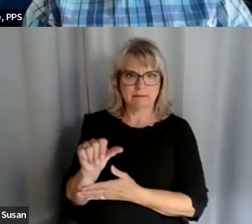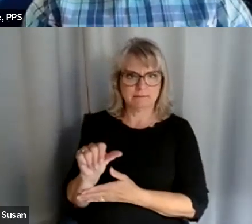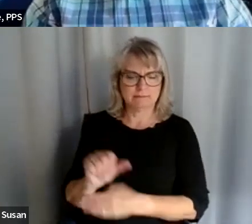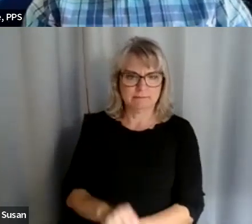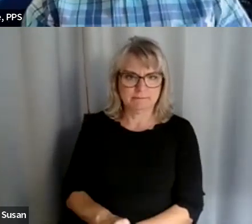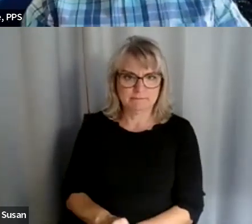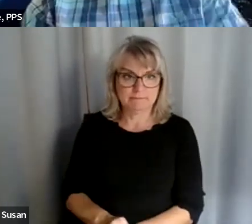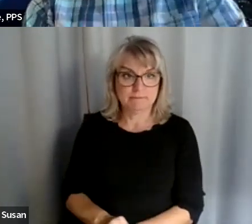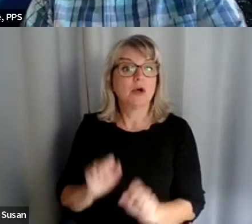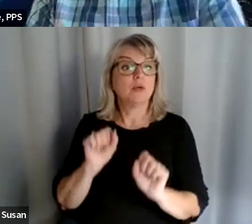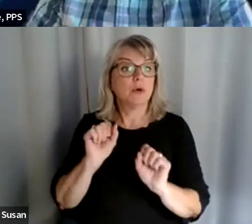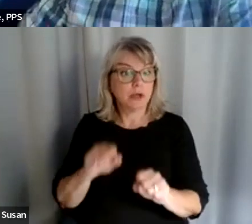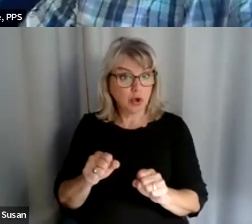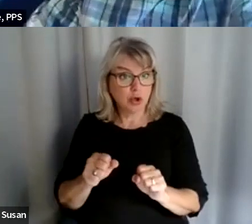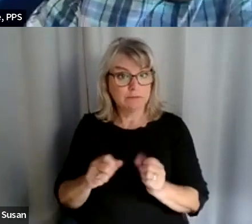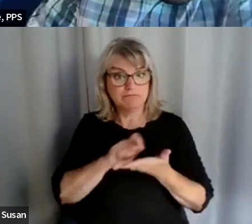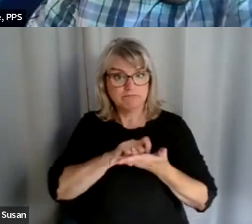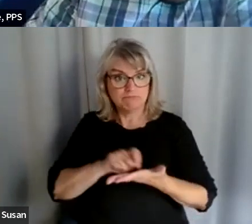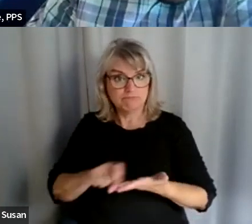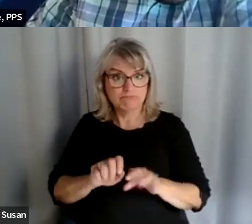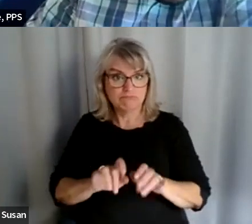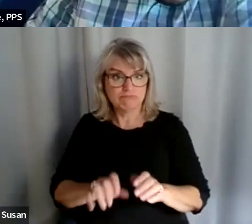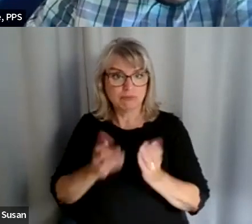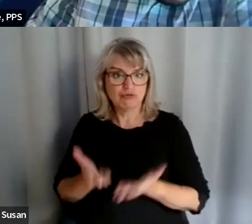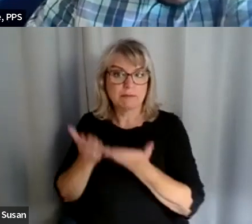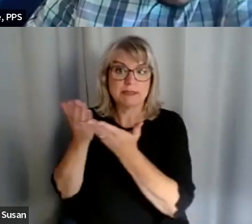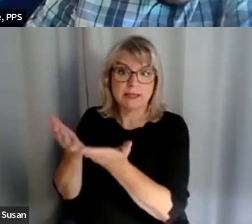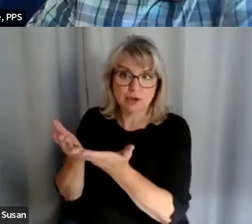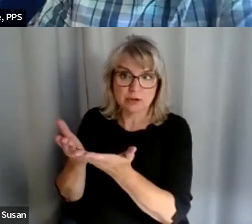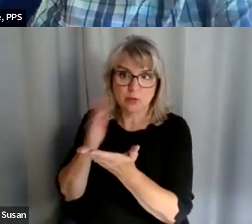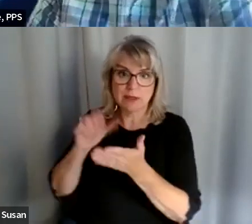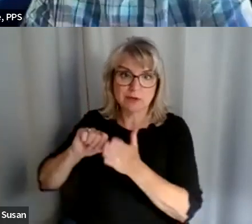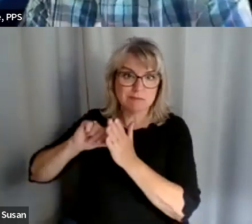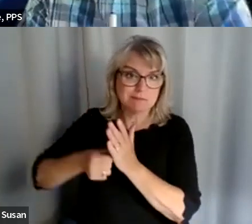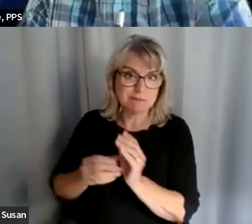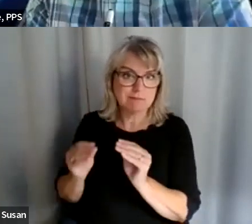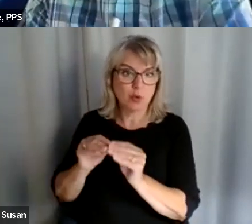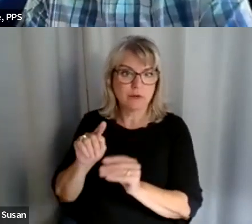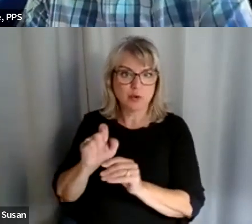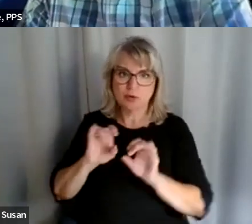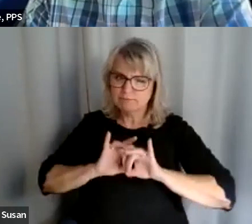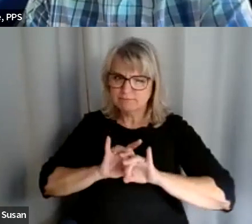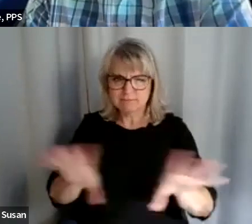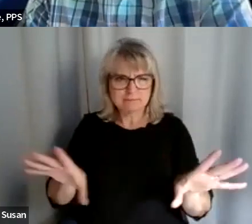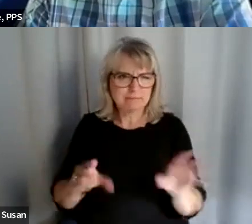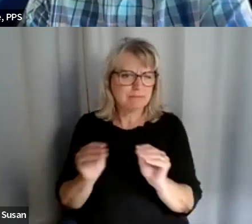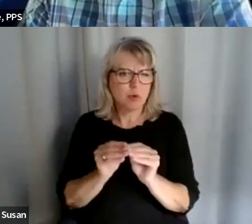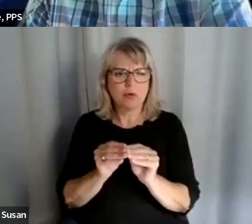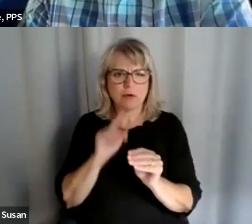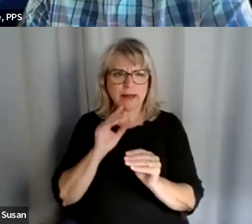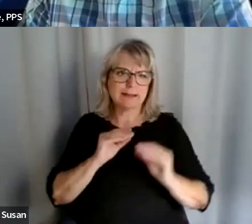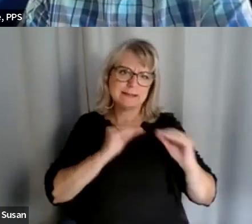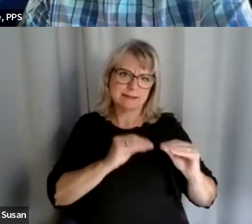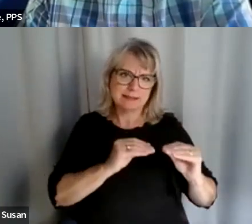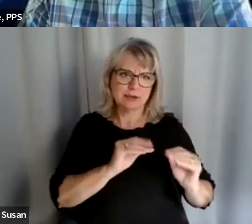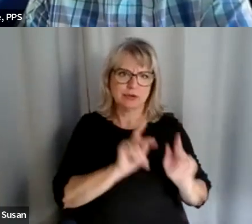we could create recommendations that suggest, well, we need to amplify these tools. We need to get them out. We need to diffuse them. We need to educate